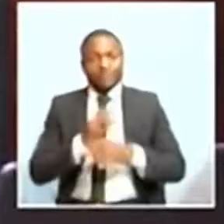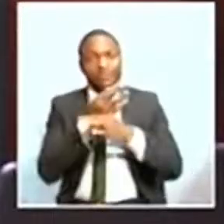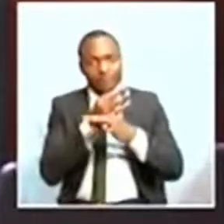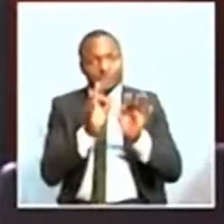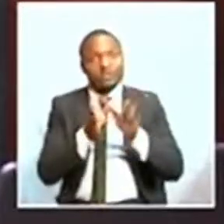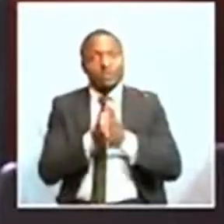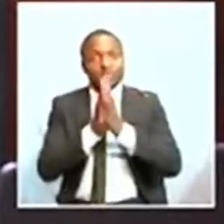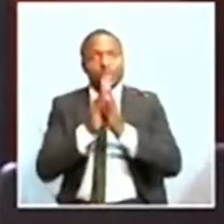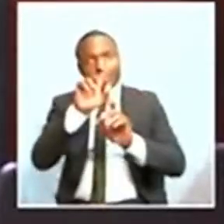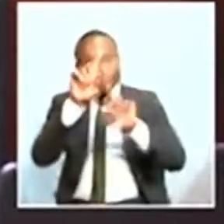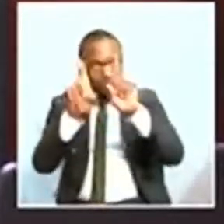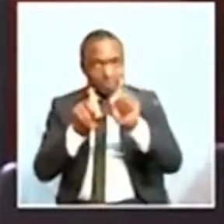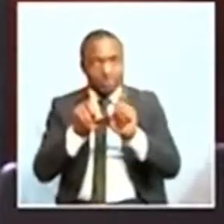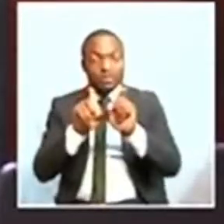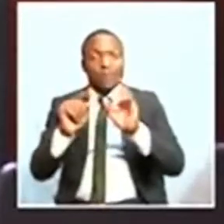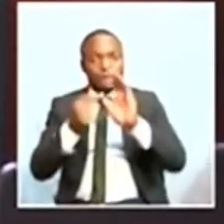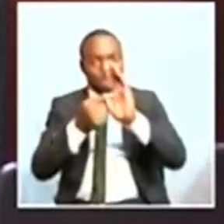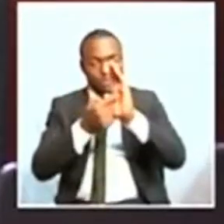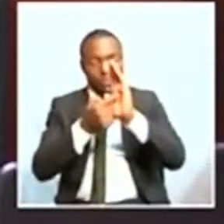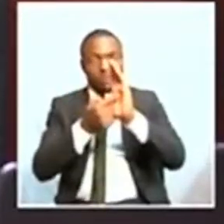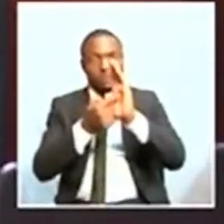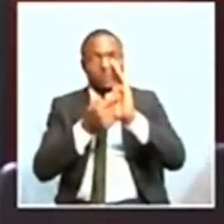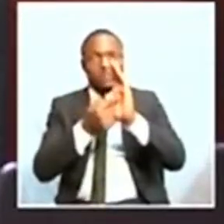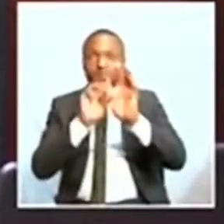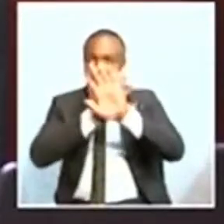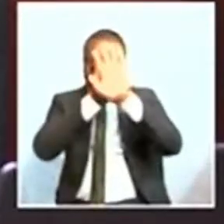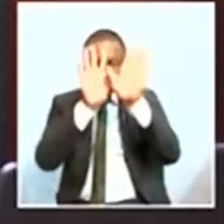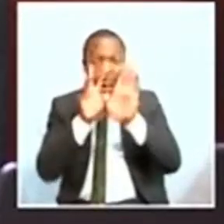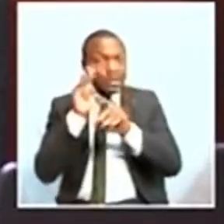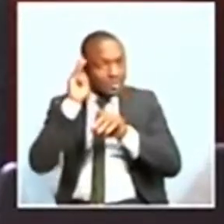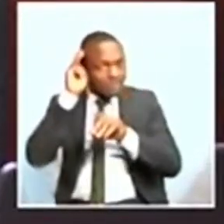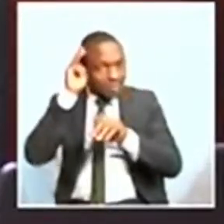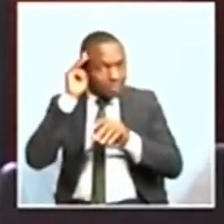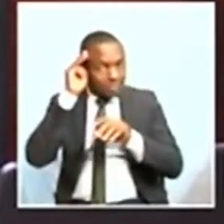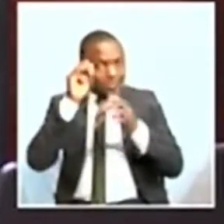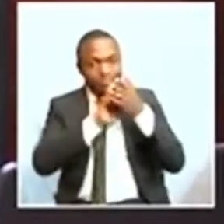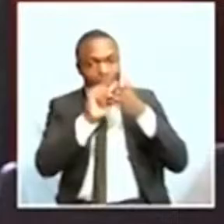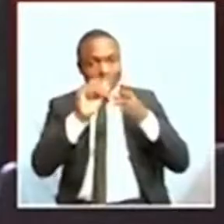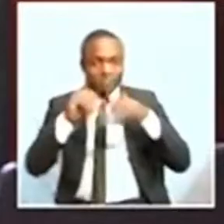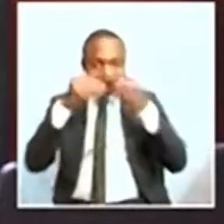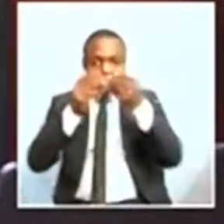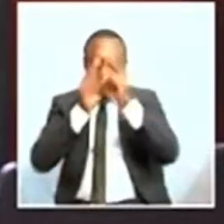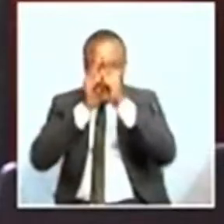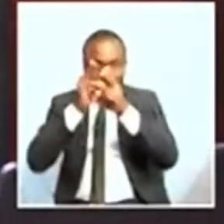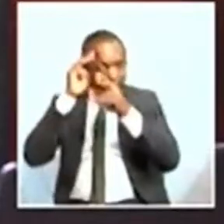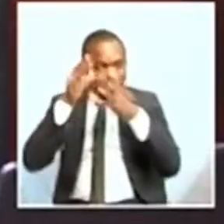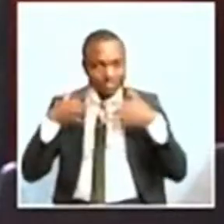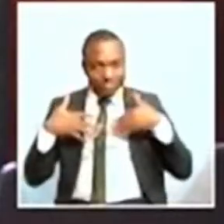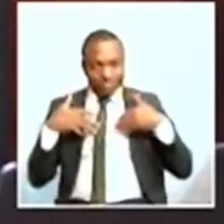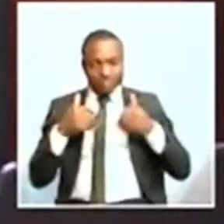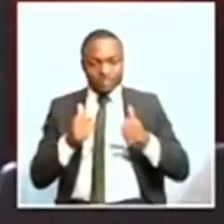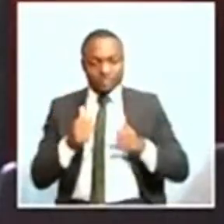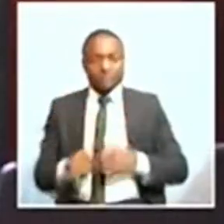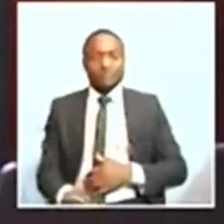ask questions on points of clarification on the ministerial statement presented by the Honorable Minister of